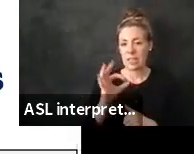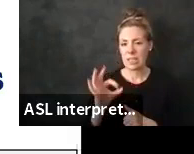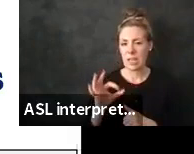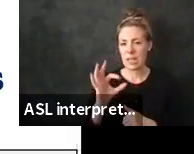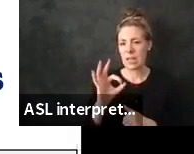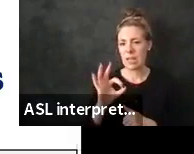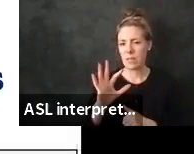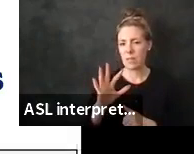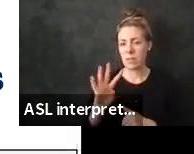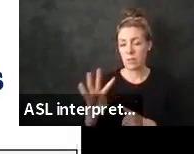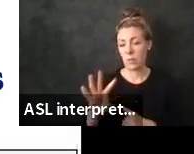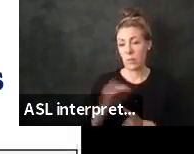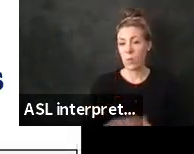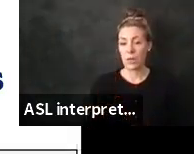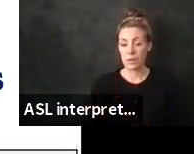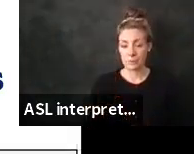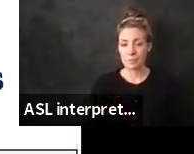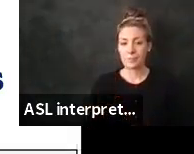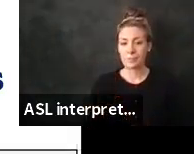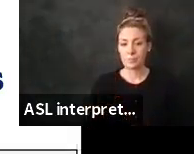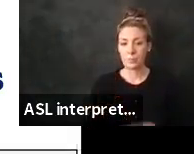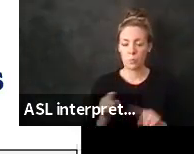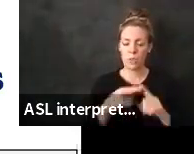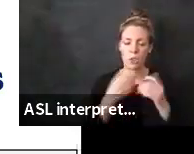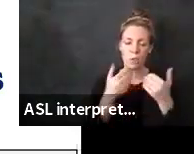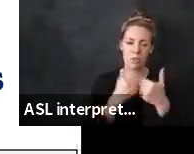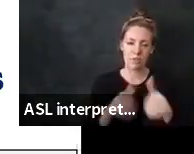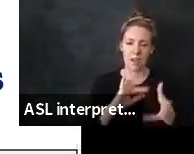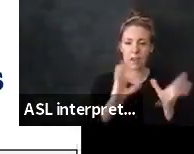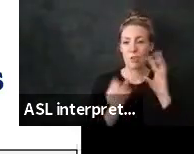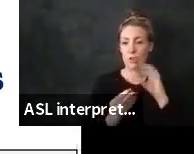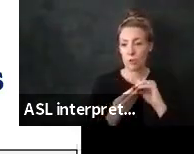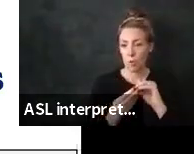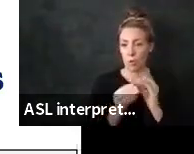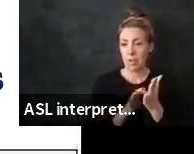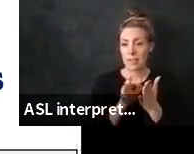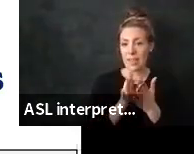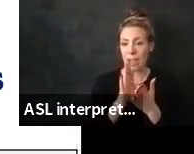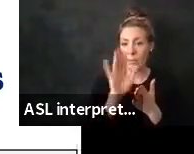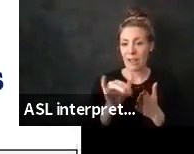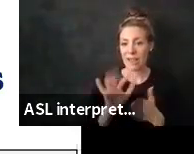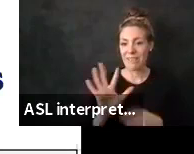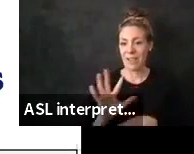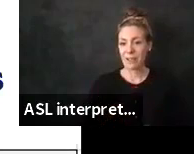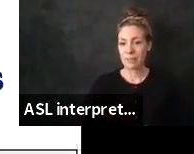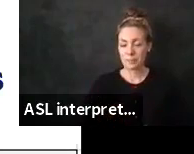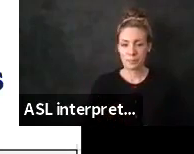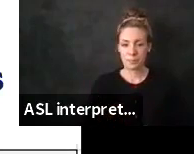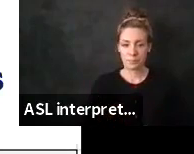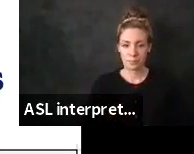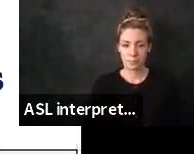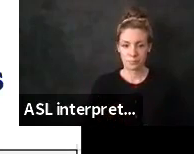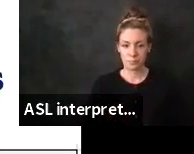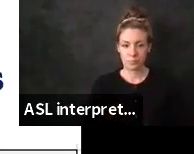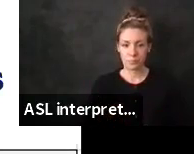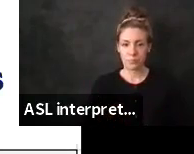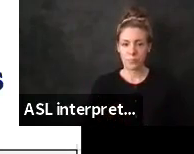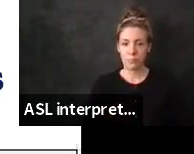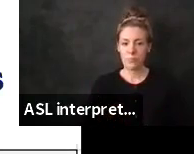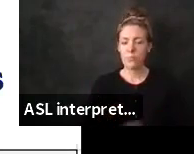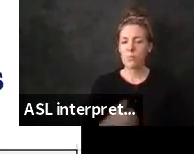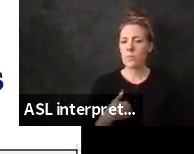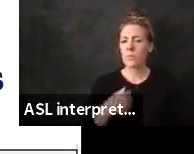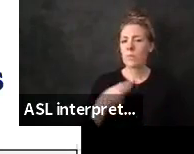99,954 is what it is when you divide the total count by 5. When I mentioned the total